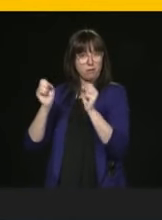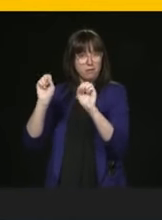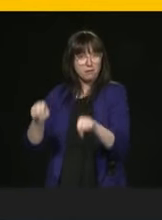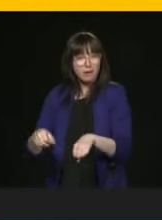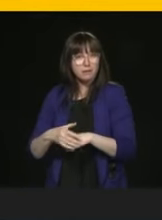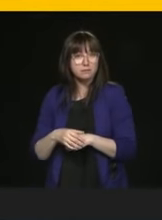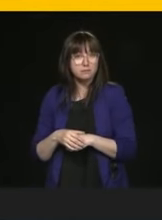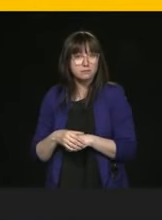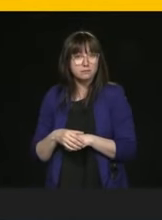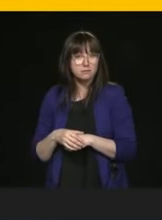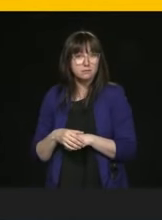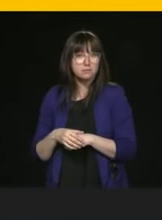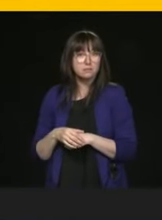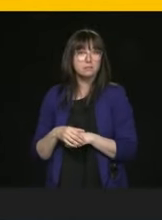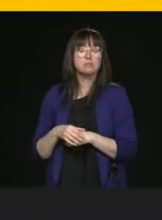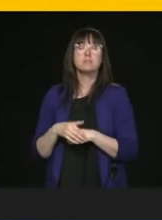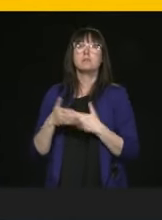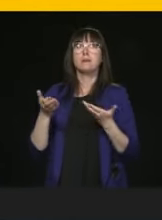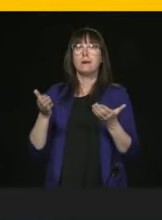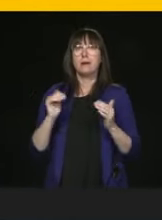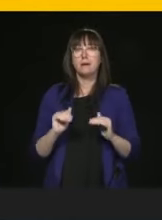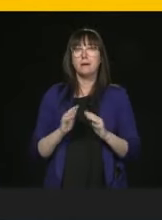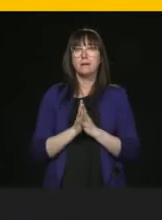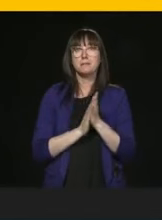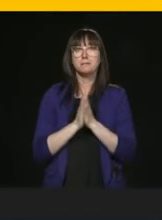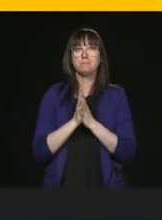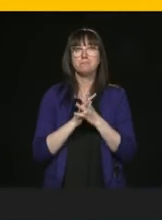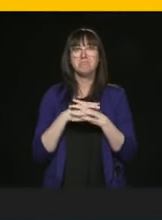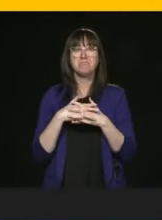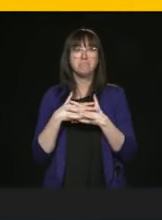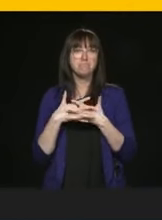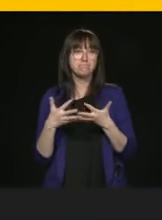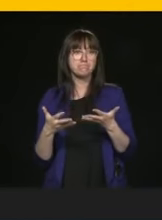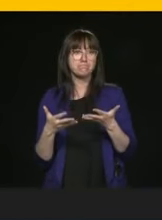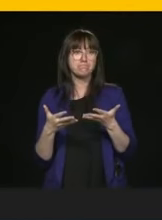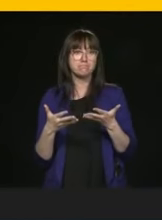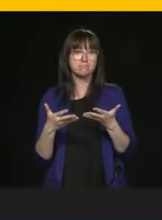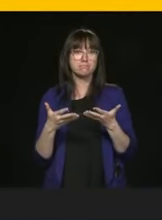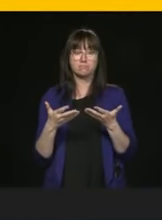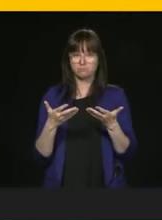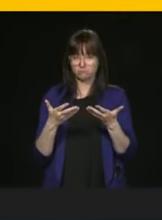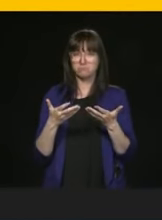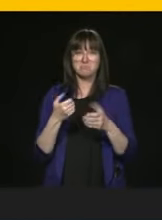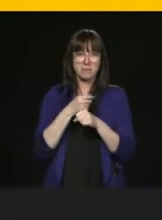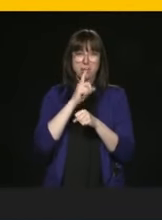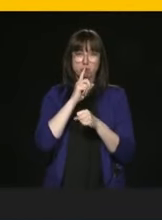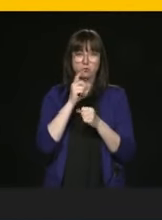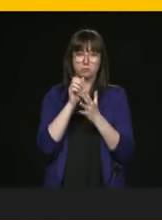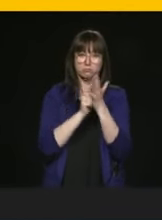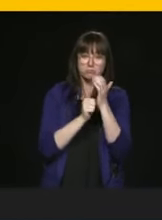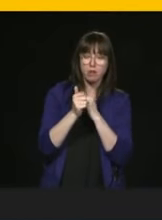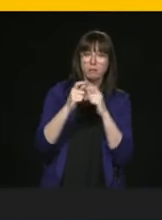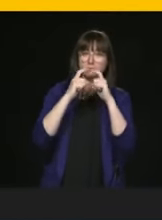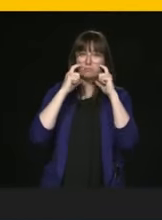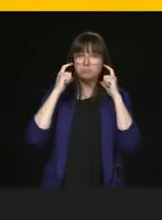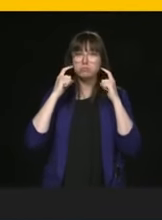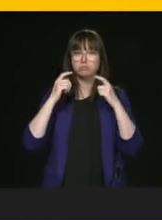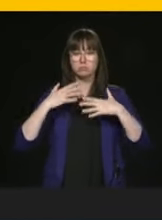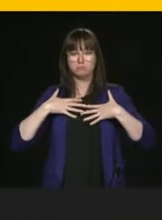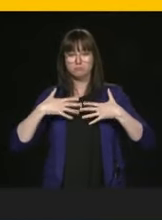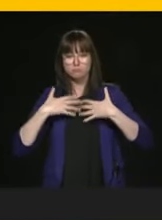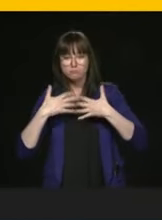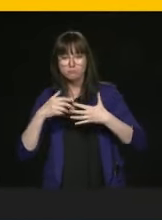about the ability of securing enough equipment in under different scenarios. But since we have Dr.